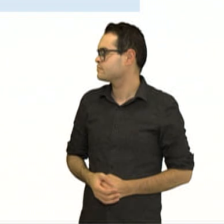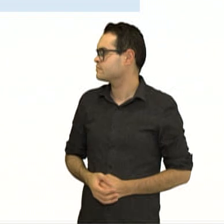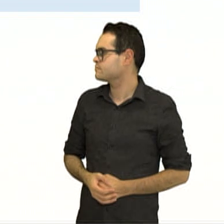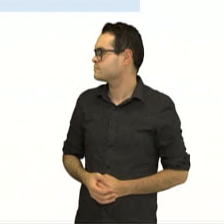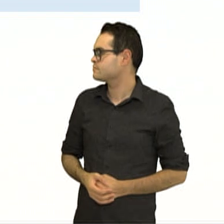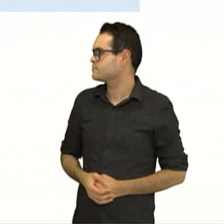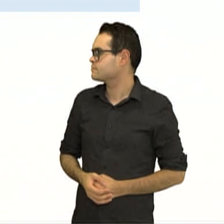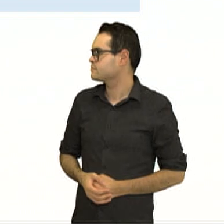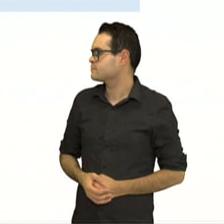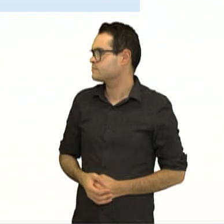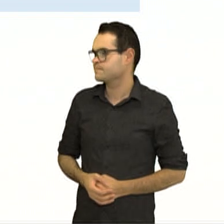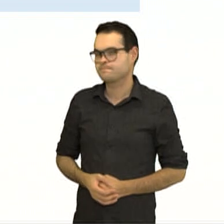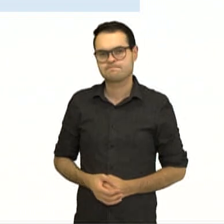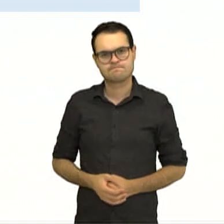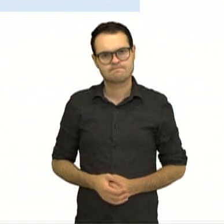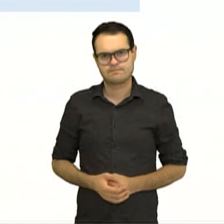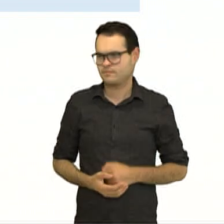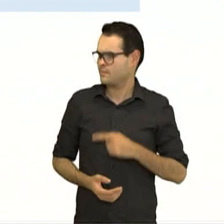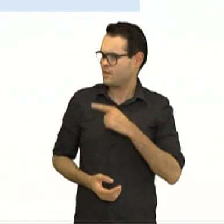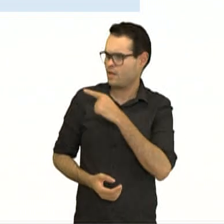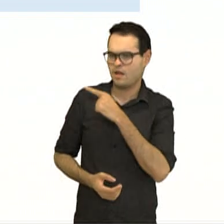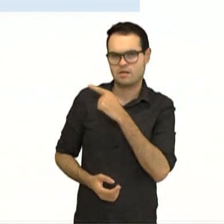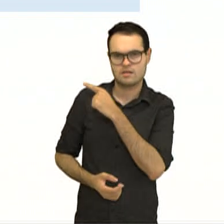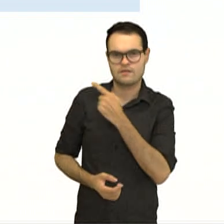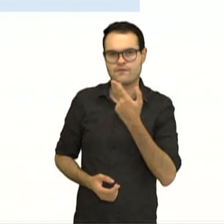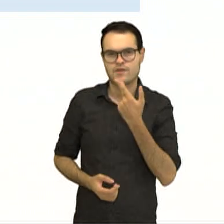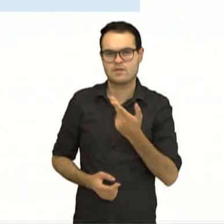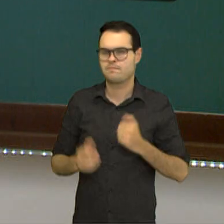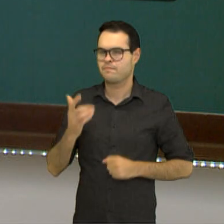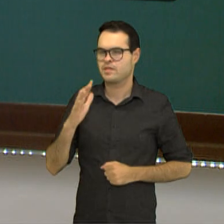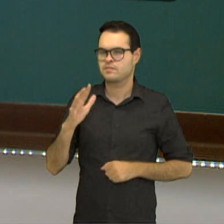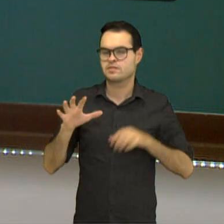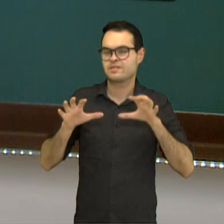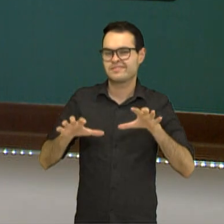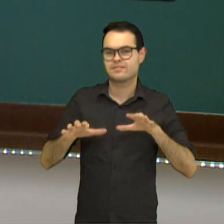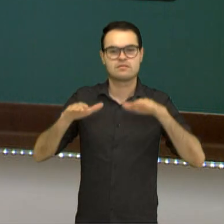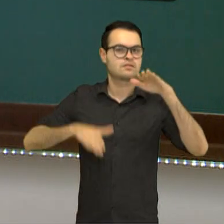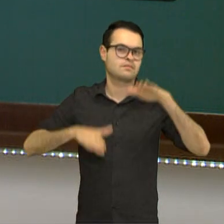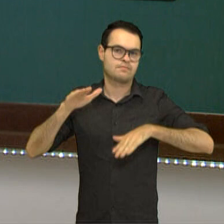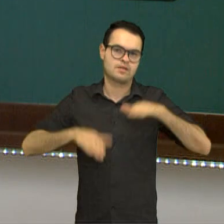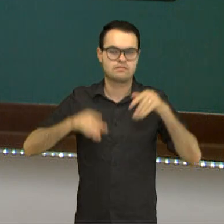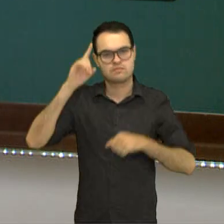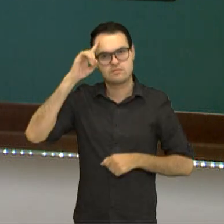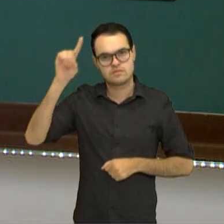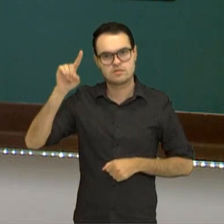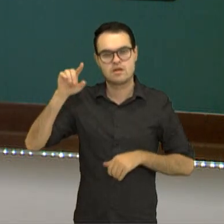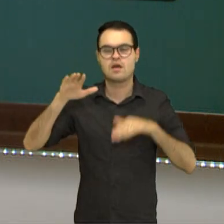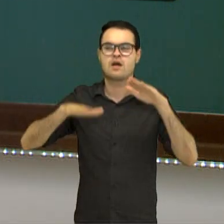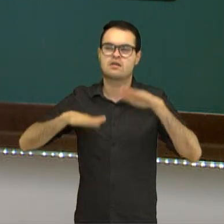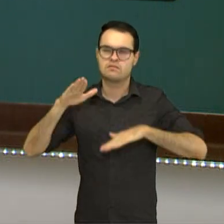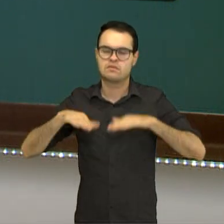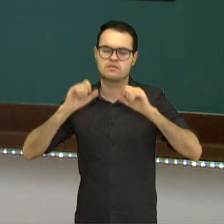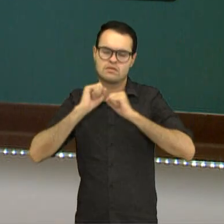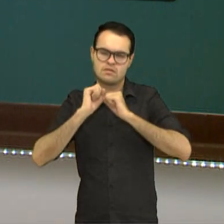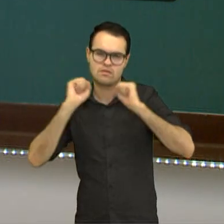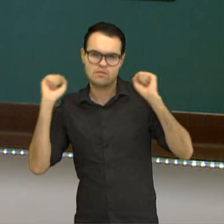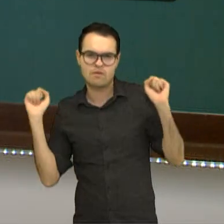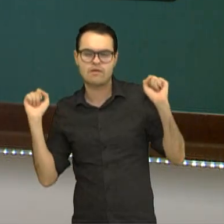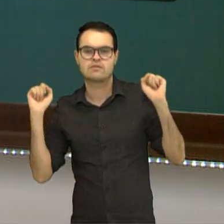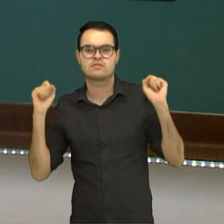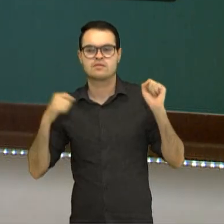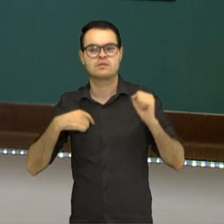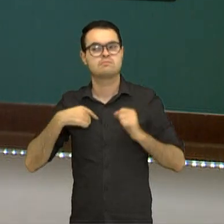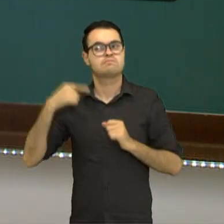backlash and then we go back. Aqui tá falando mais ou menos assim. Depende do dia, né? Alguns dias eu acordo e eu estou